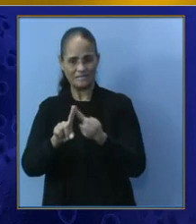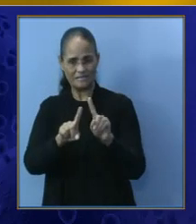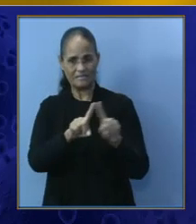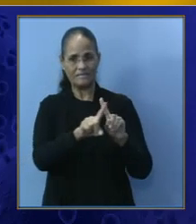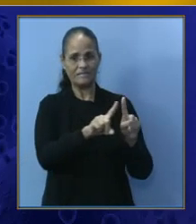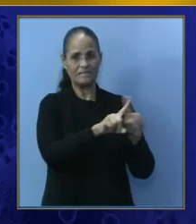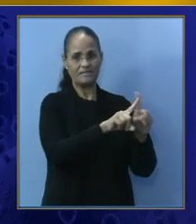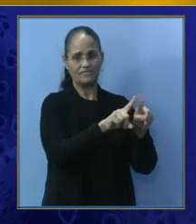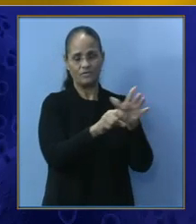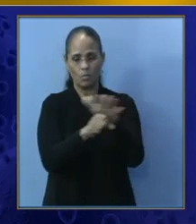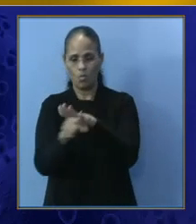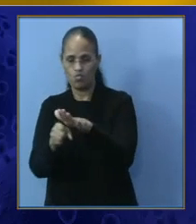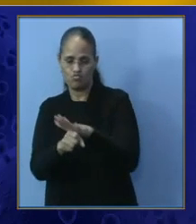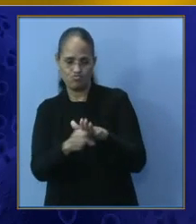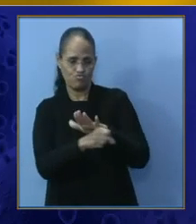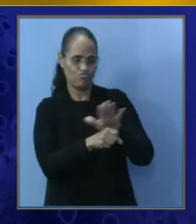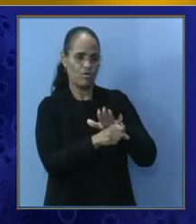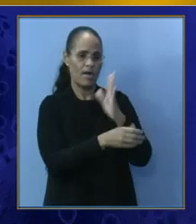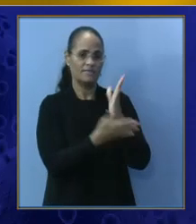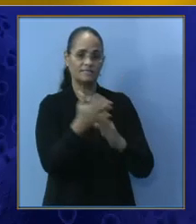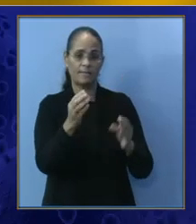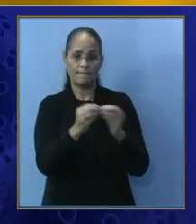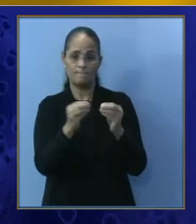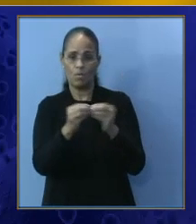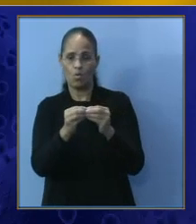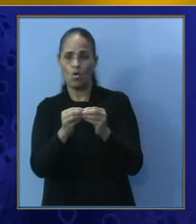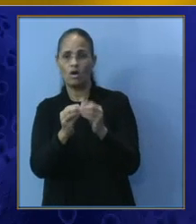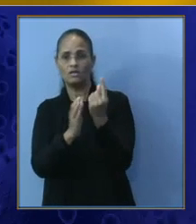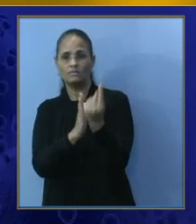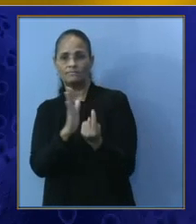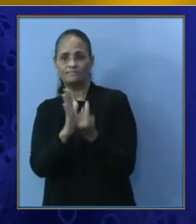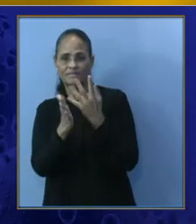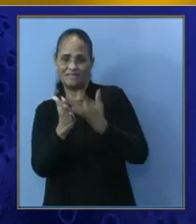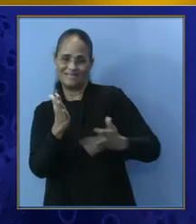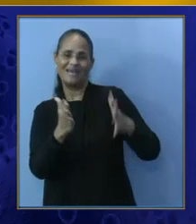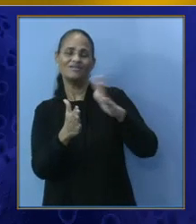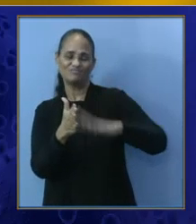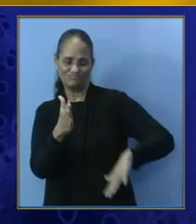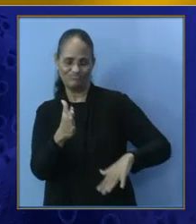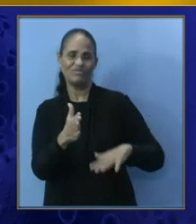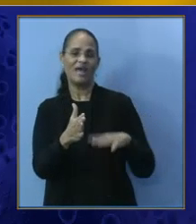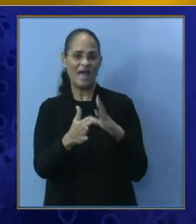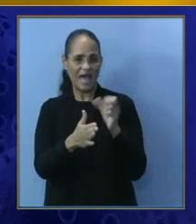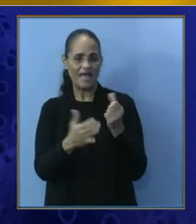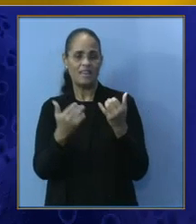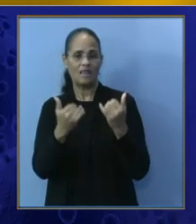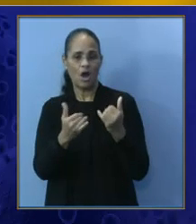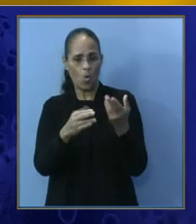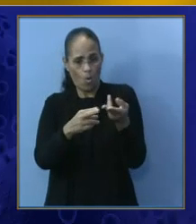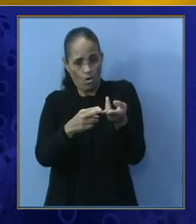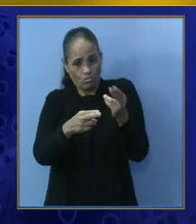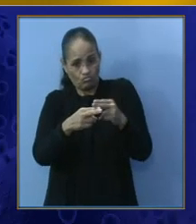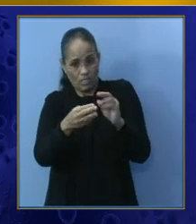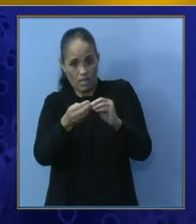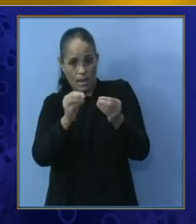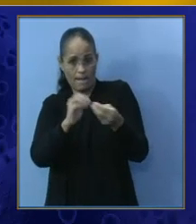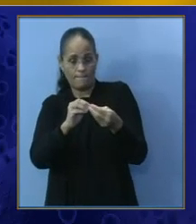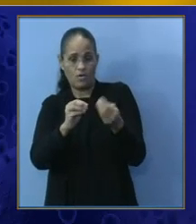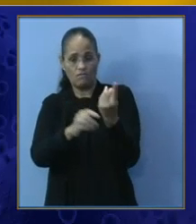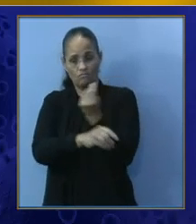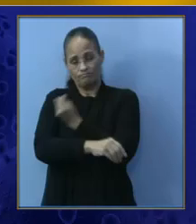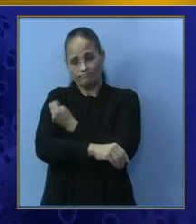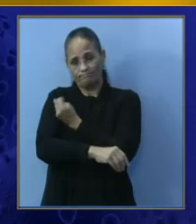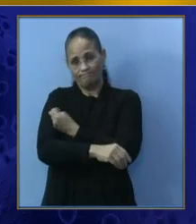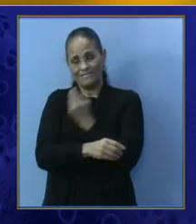or additional shifts. In short, we are seeking to drastically increase the number of vaccines we can